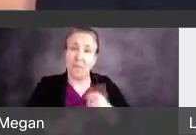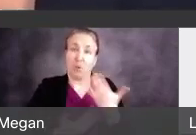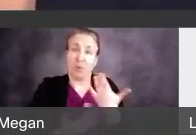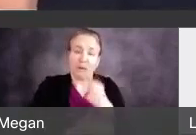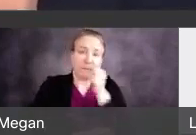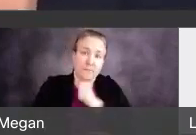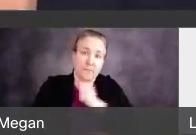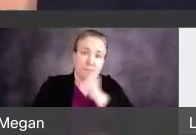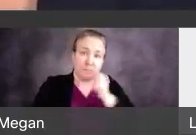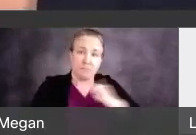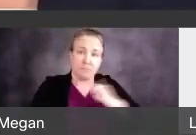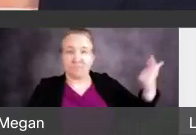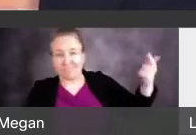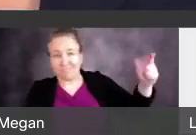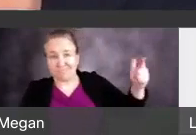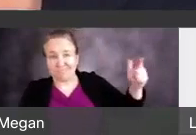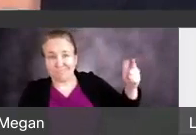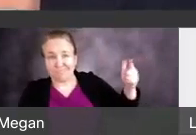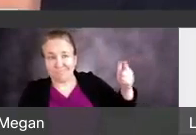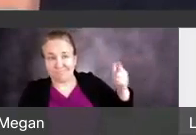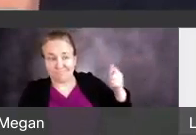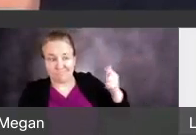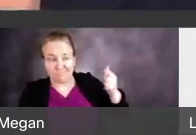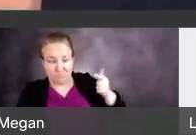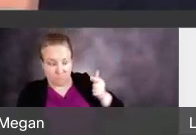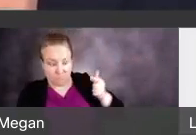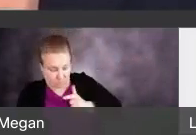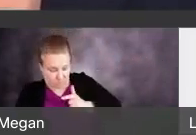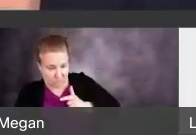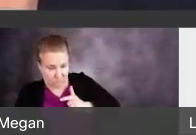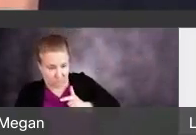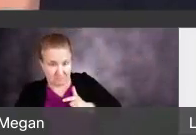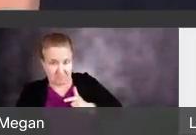in line need to wait their turn.